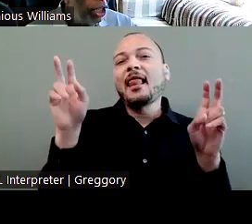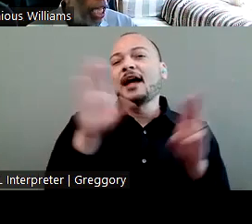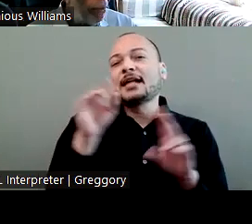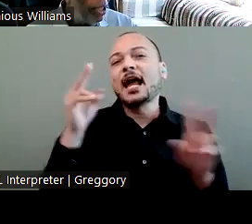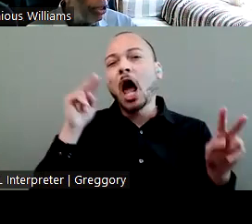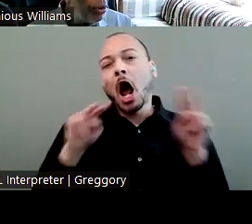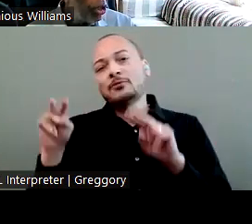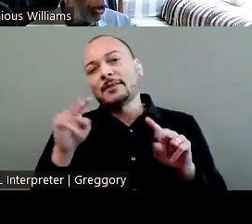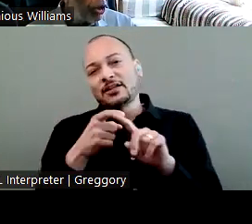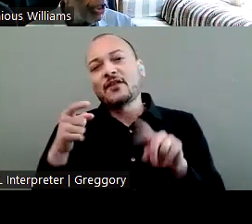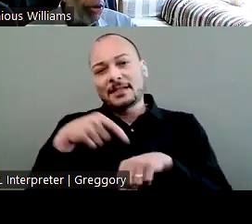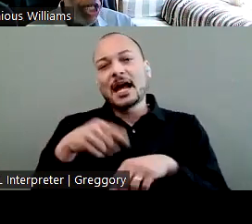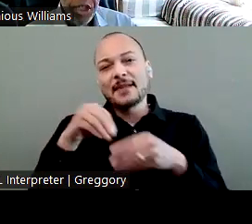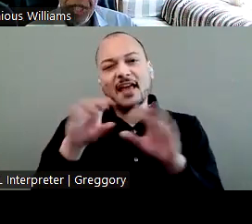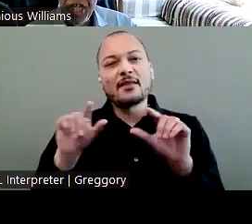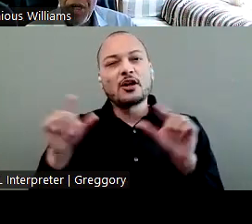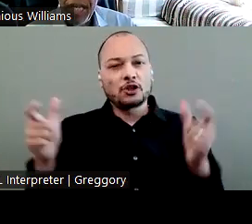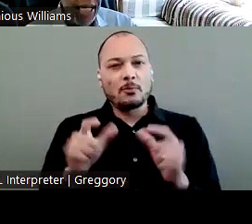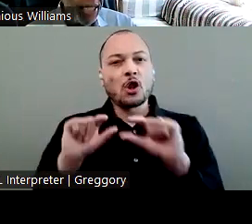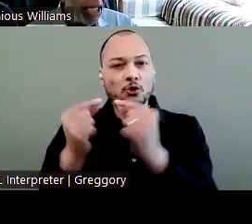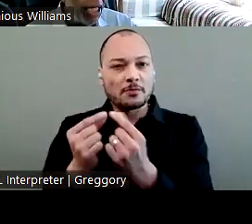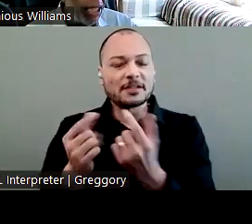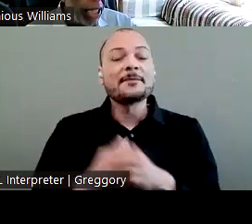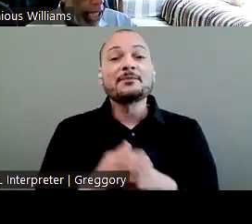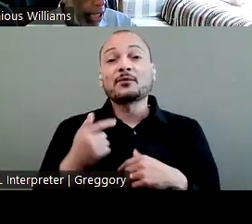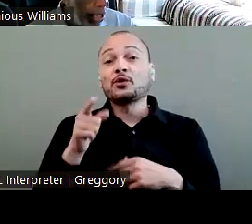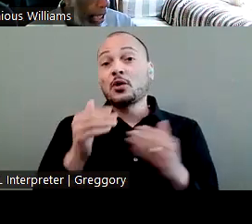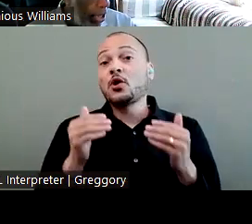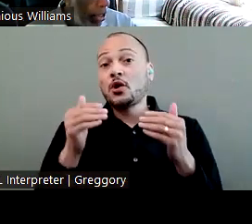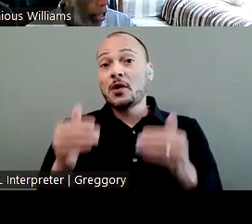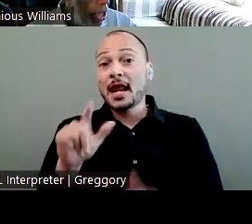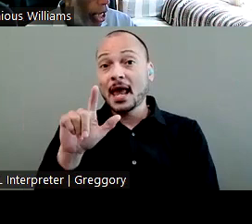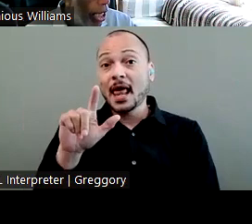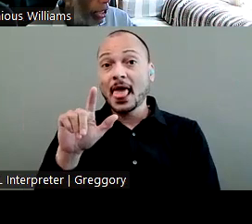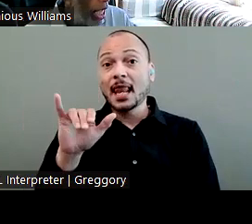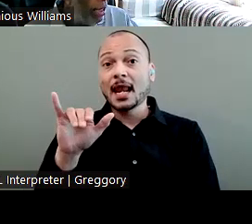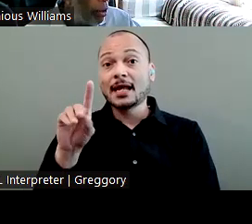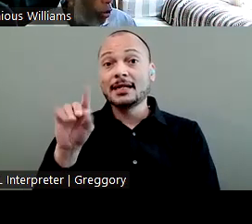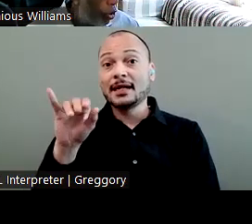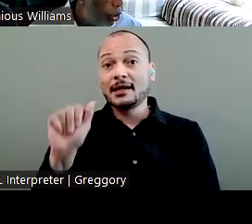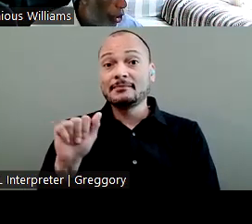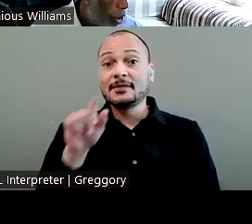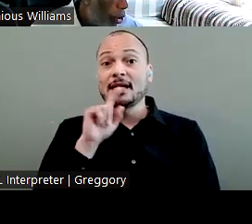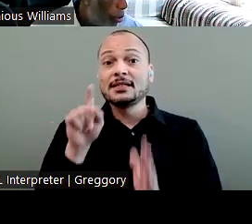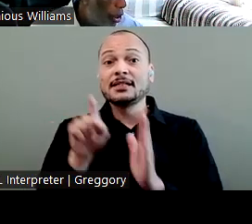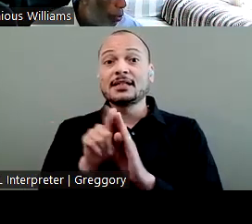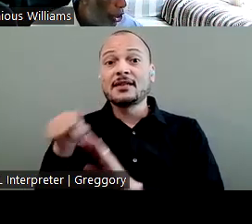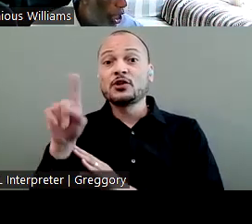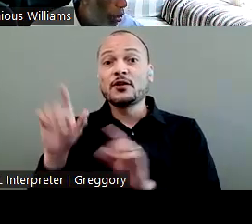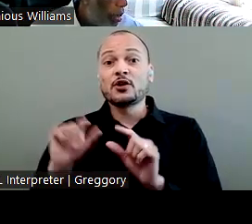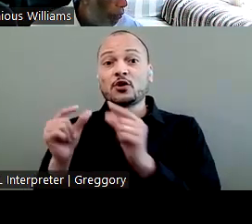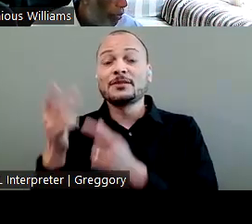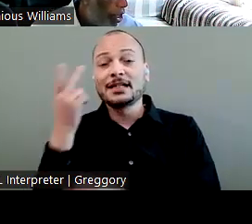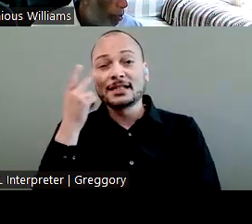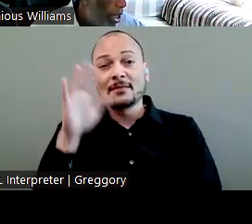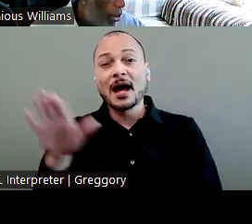the time in the small group. So you can go ahead, Lydia, and assign them over to their groups, and we'll see you in